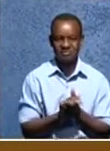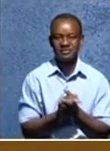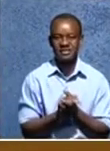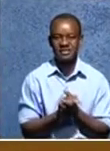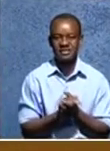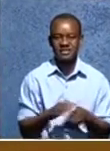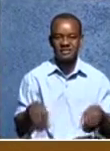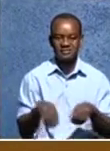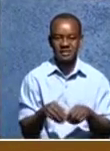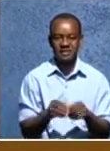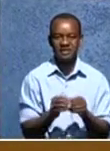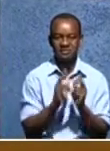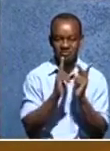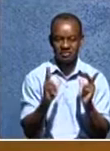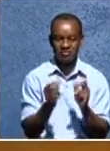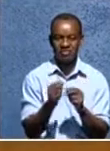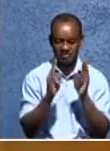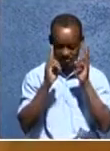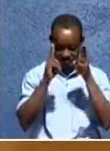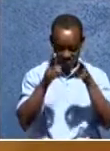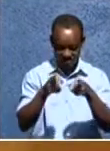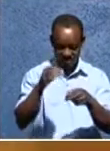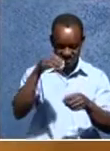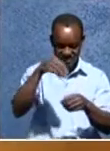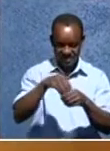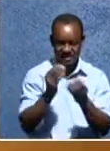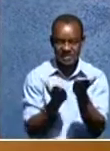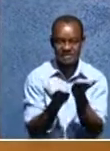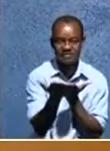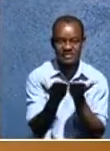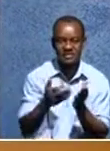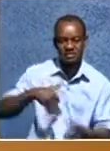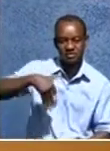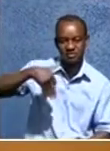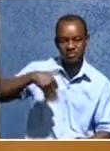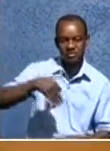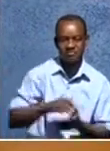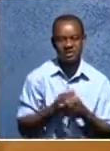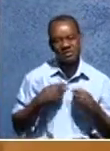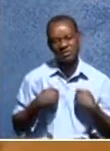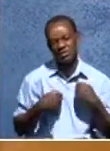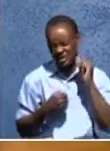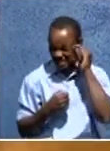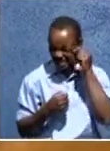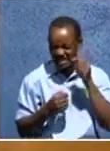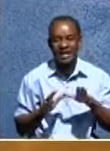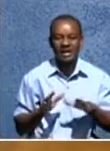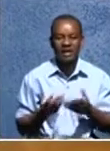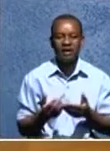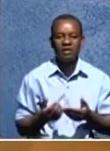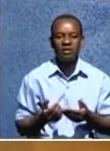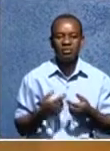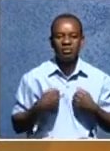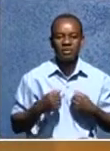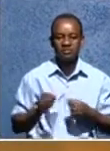in Namibia with Namibian products and services. Because if we don't use it ourselves, how can we expect the international market to do that?